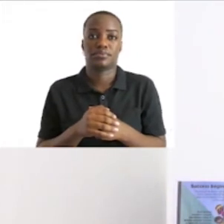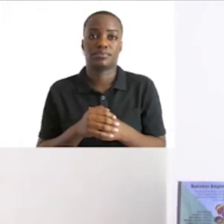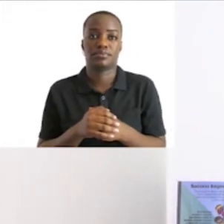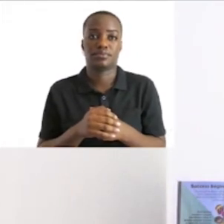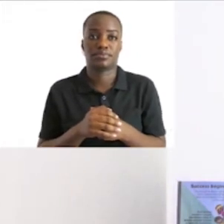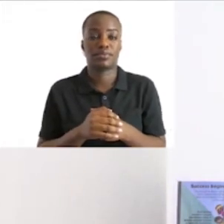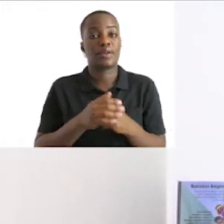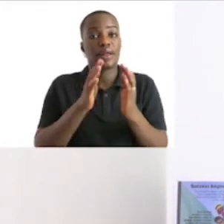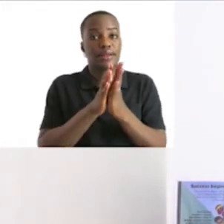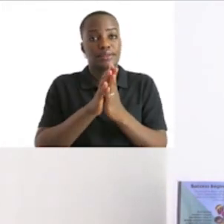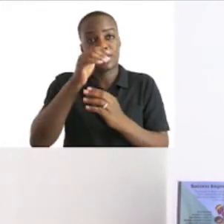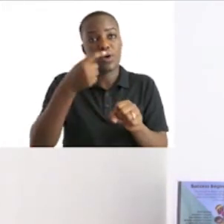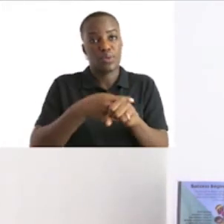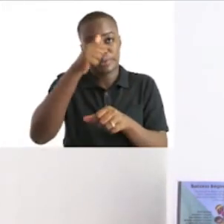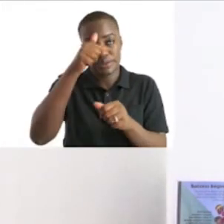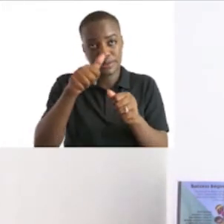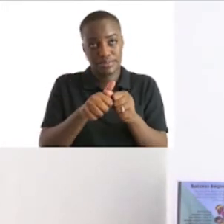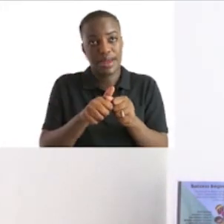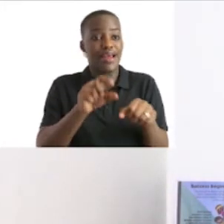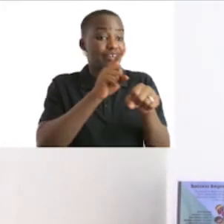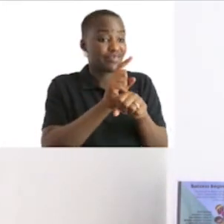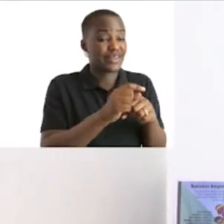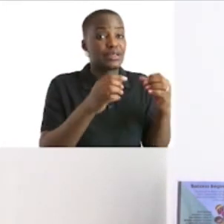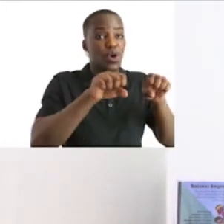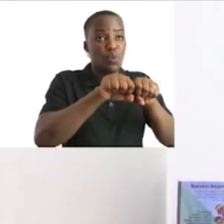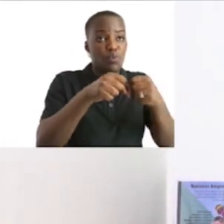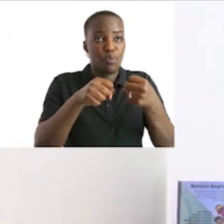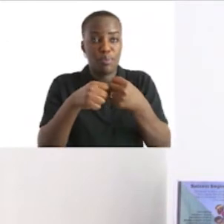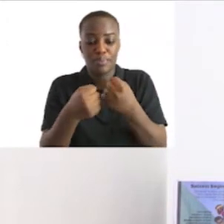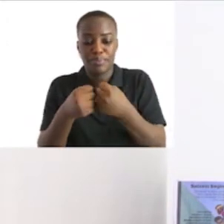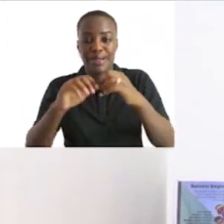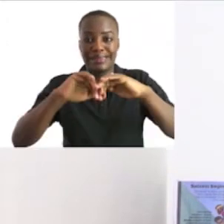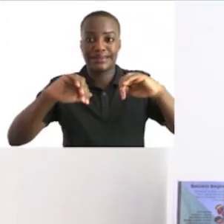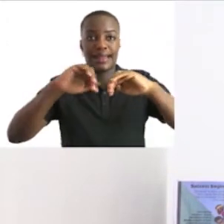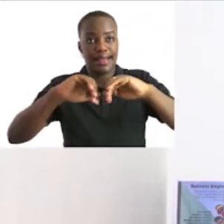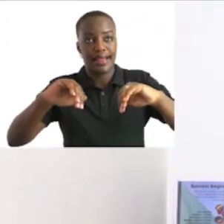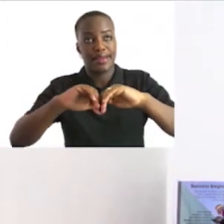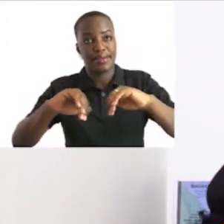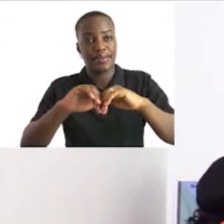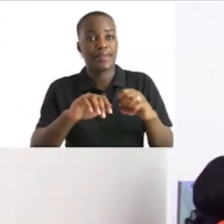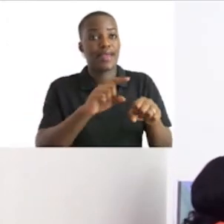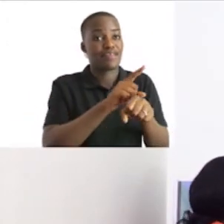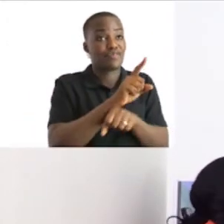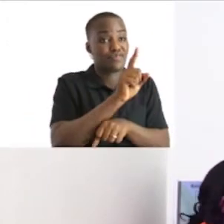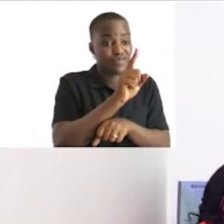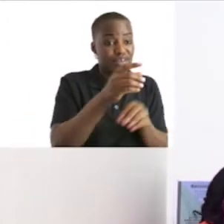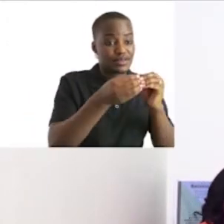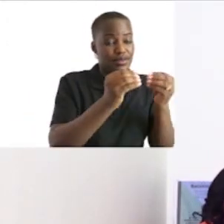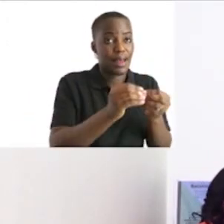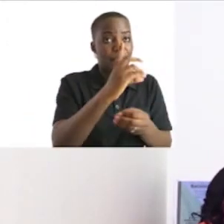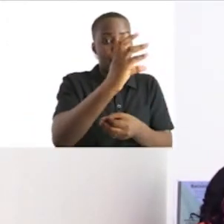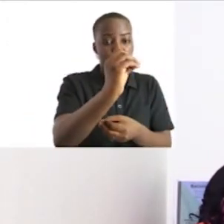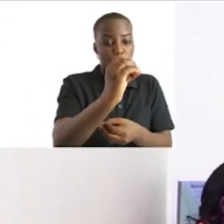So don't forget that the first part is to break down the number and make the first digits the